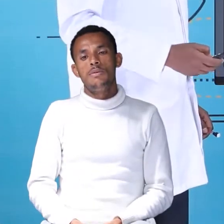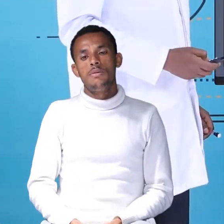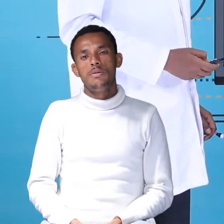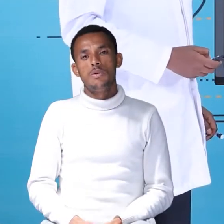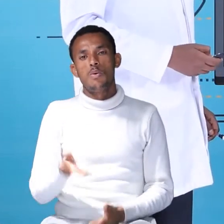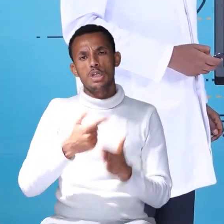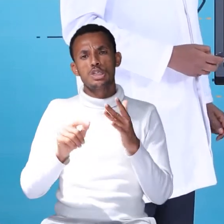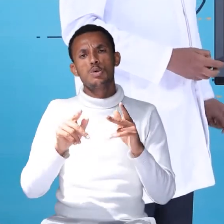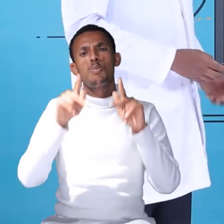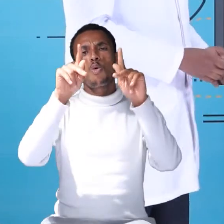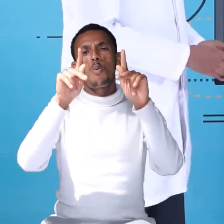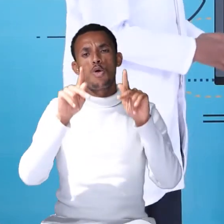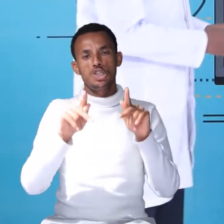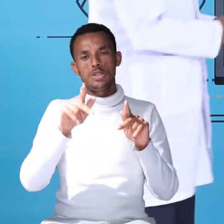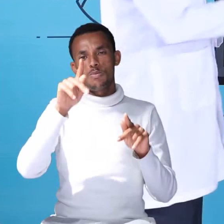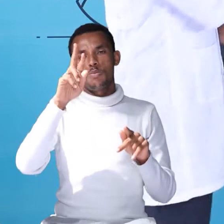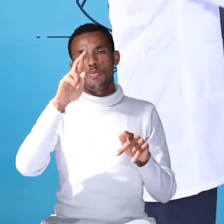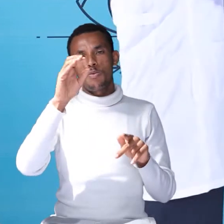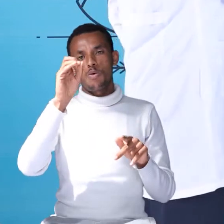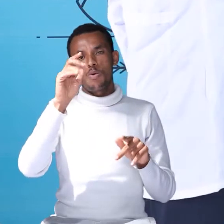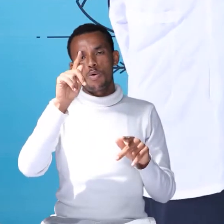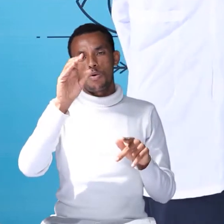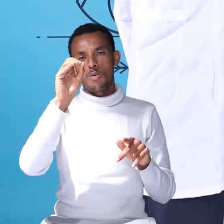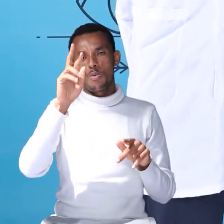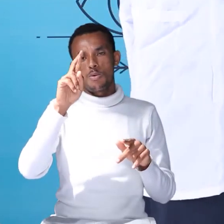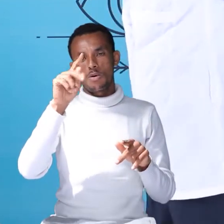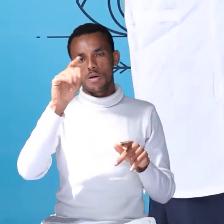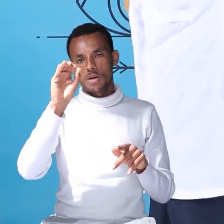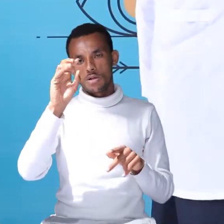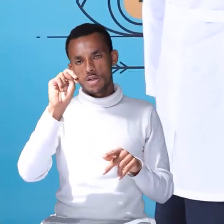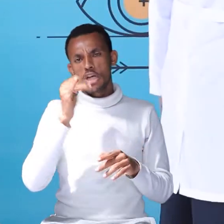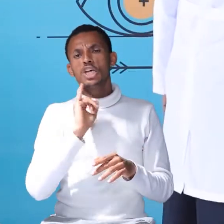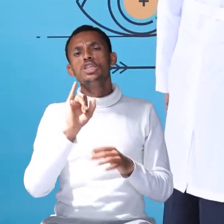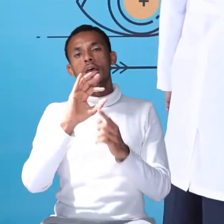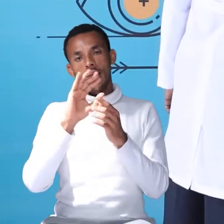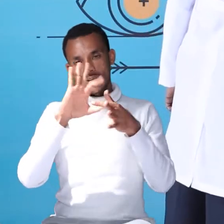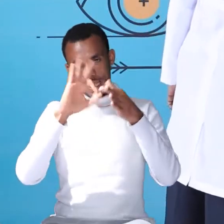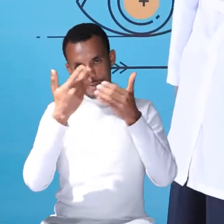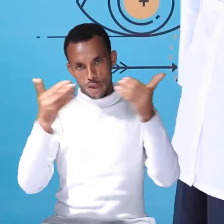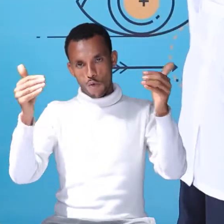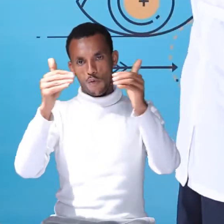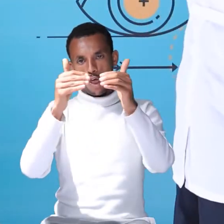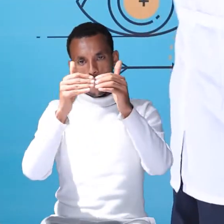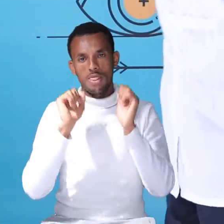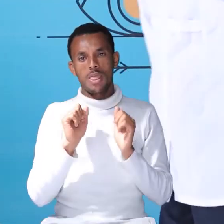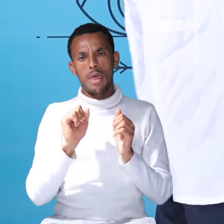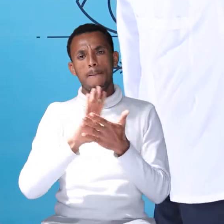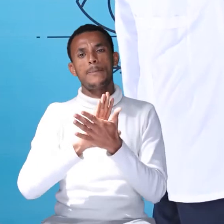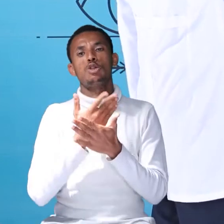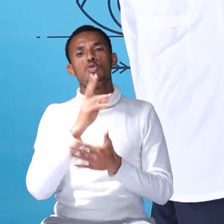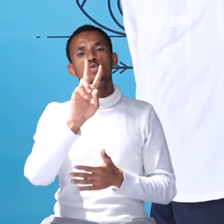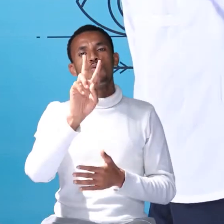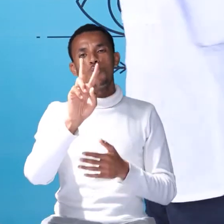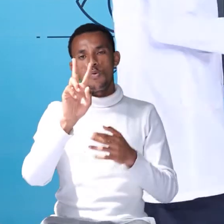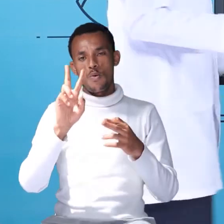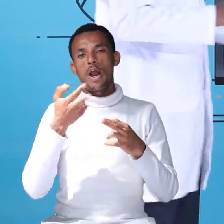What is that? A proportion. A proportion is a statement of equality between two